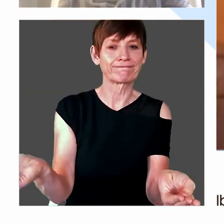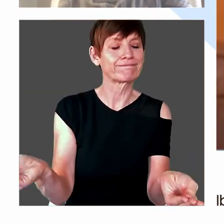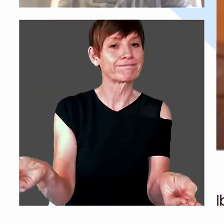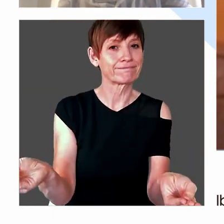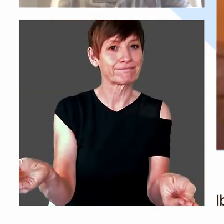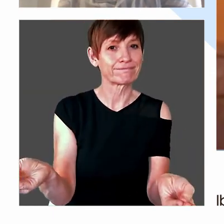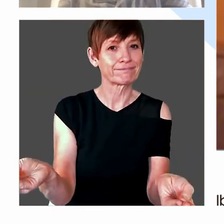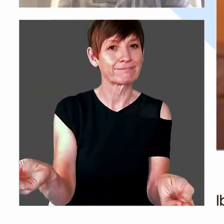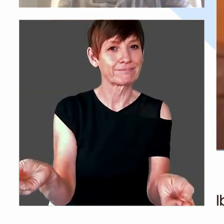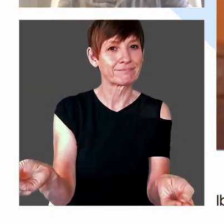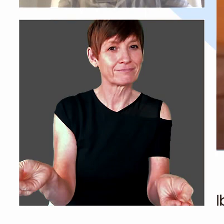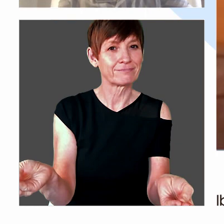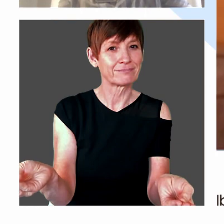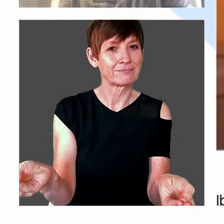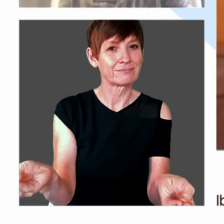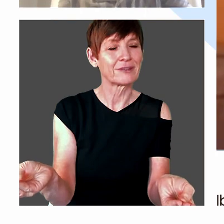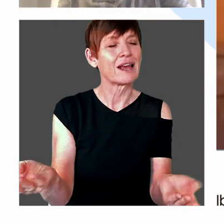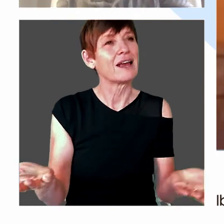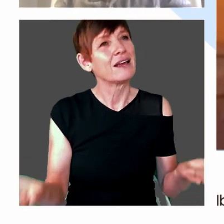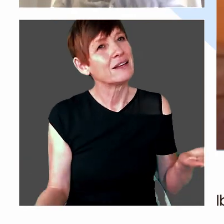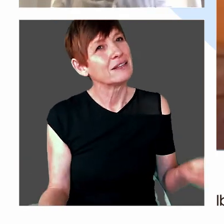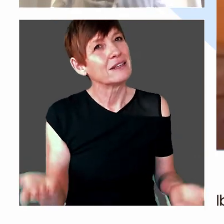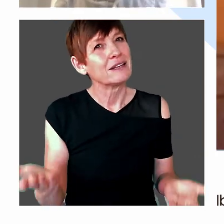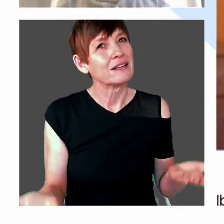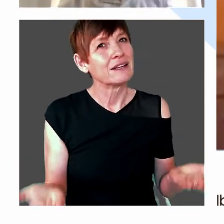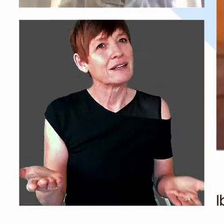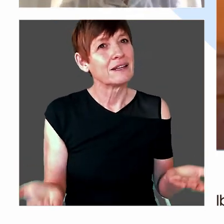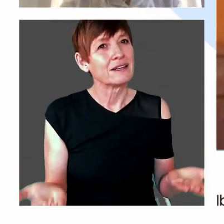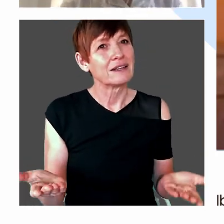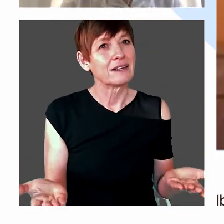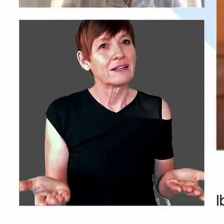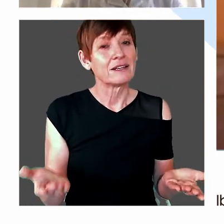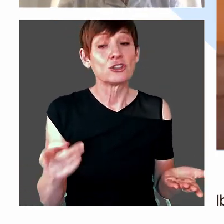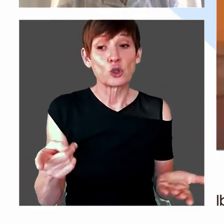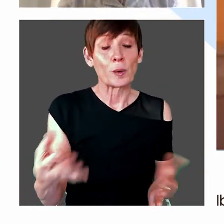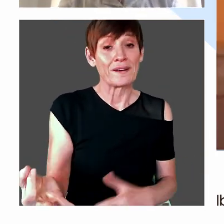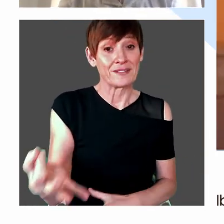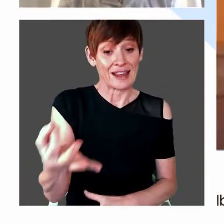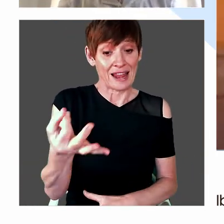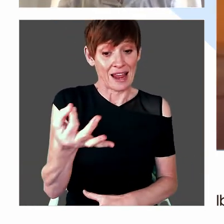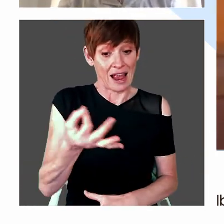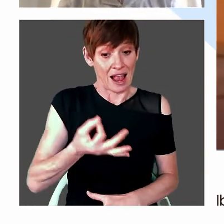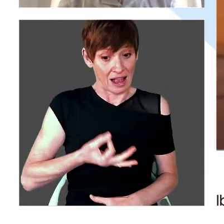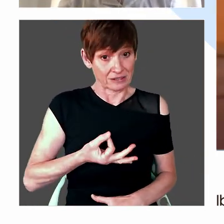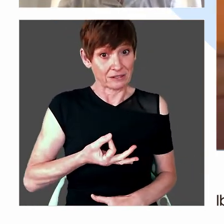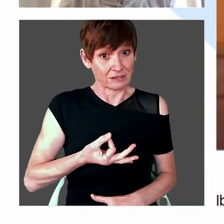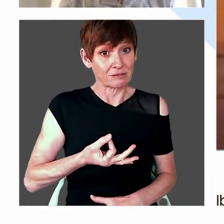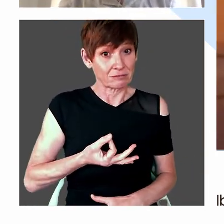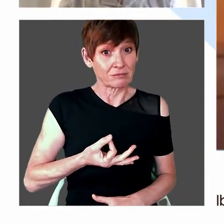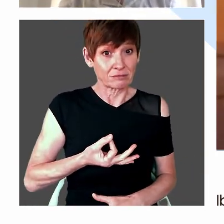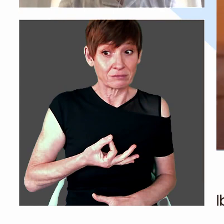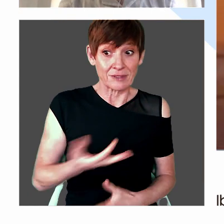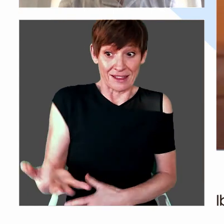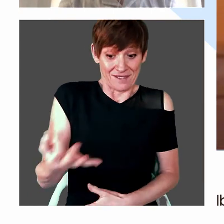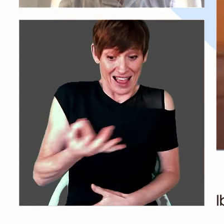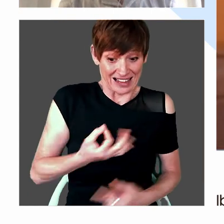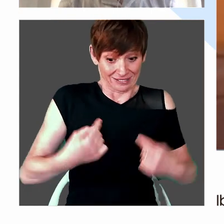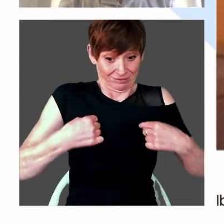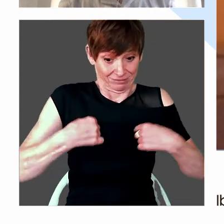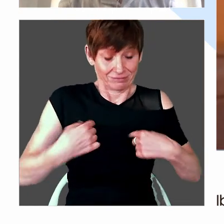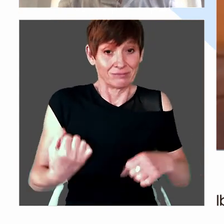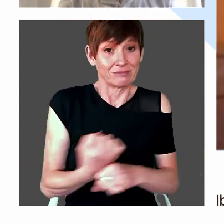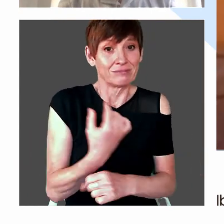go elsewhere. So if they're at the point where they're asking to commission you, like they've reached out to you to do something for